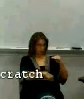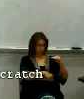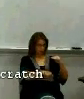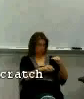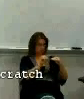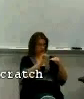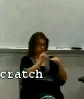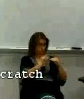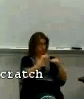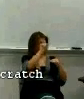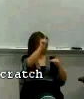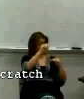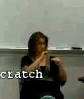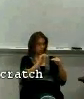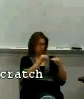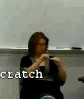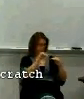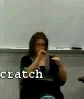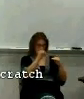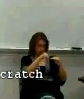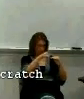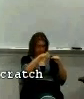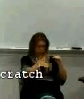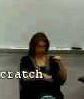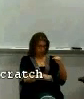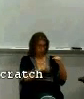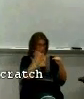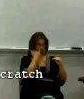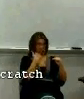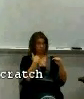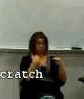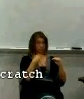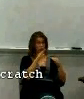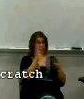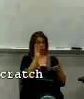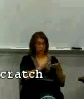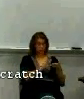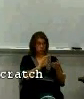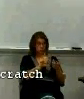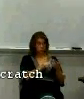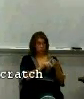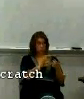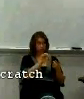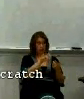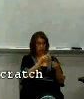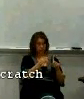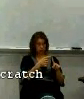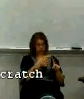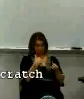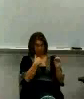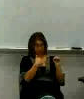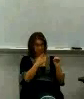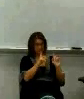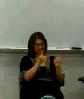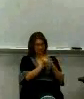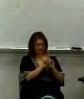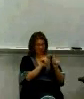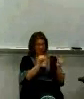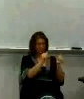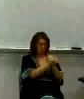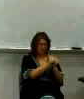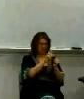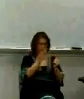a reduced to an oxidized compound, when oxygen is present, is that going with or against